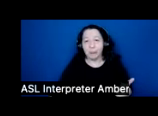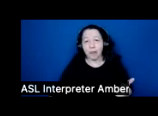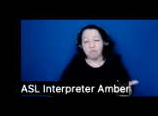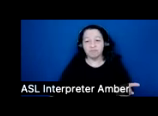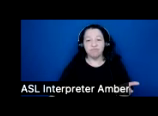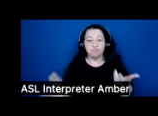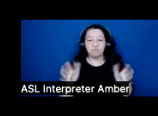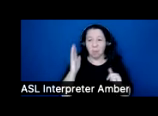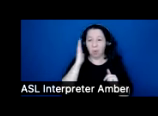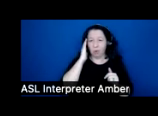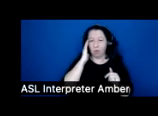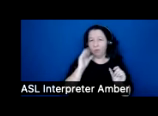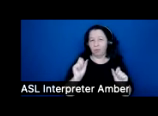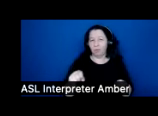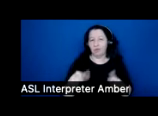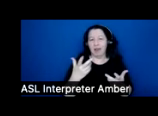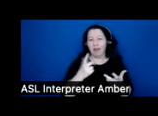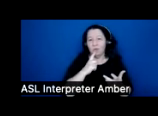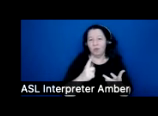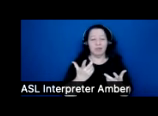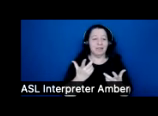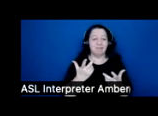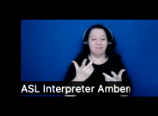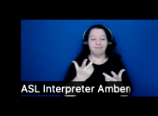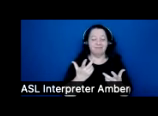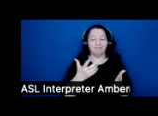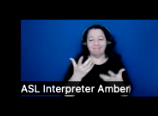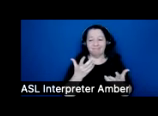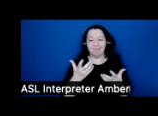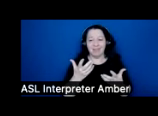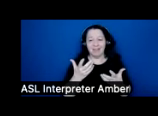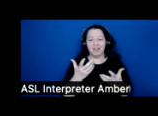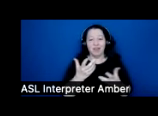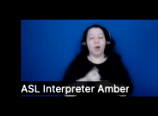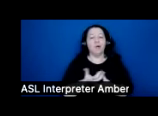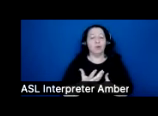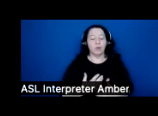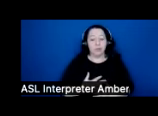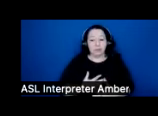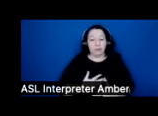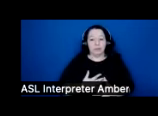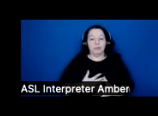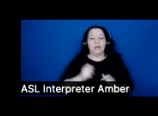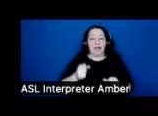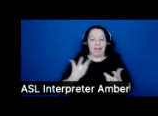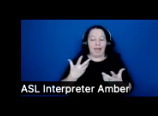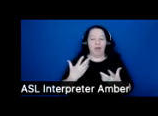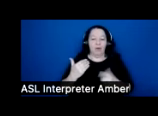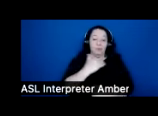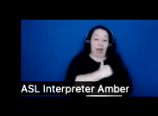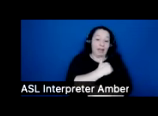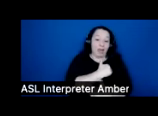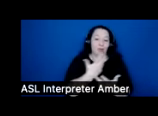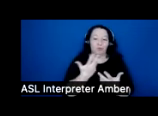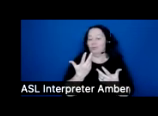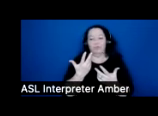as you know, can bring things out in you. And so it can activate you. It can, this is hard work